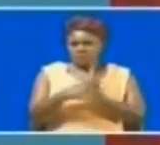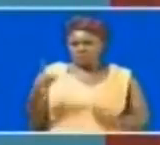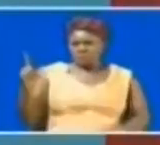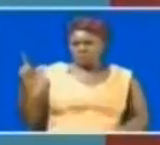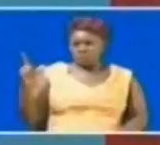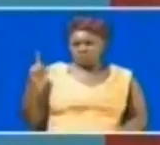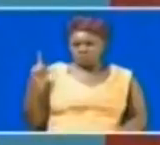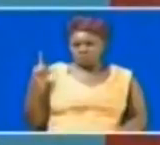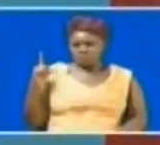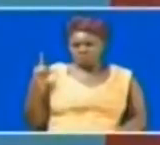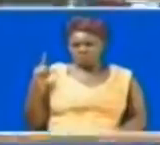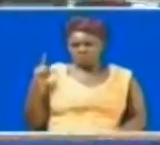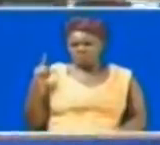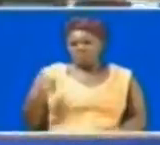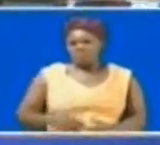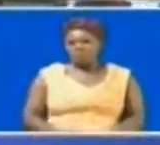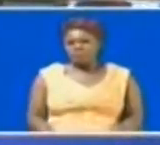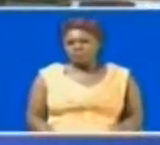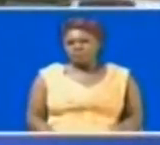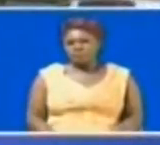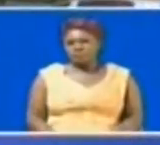the governor's orders.